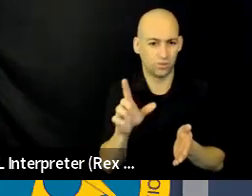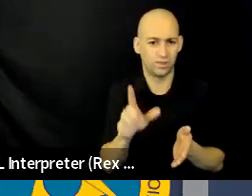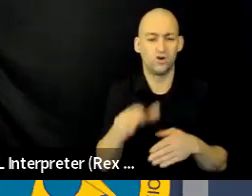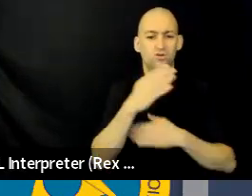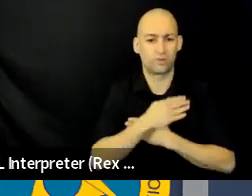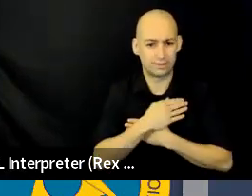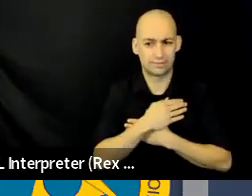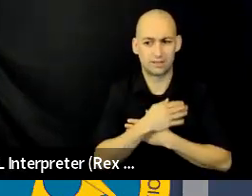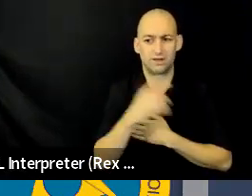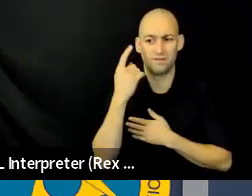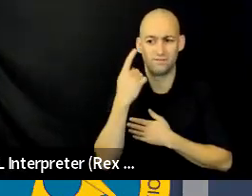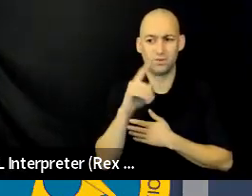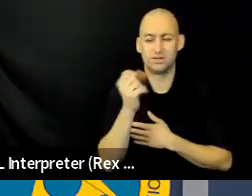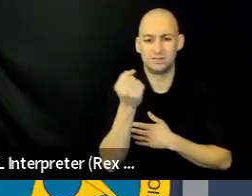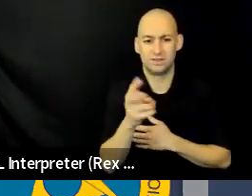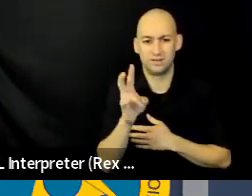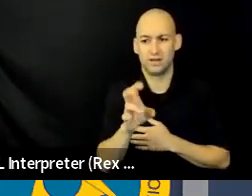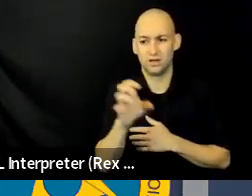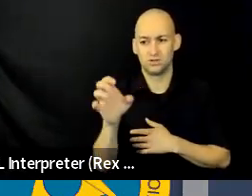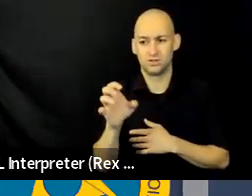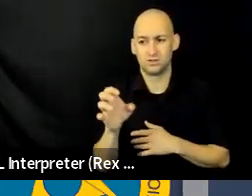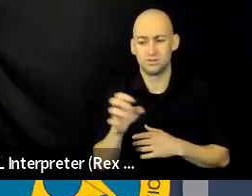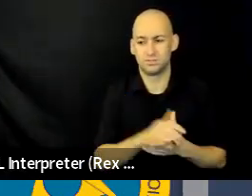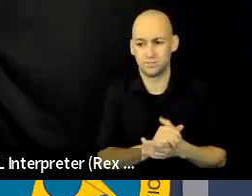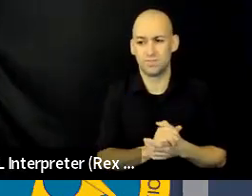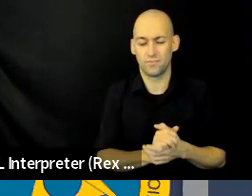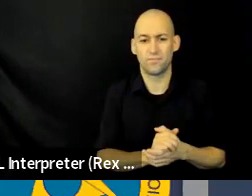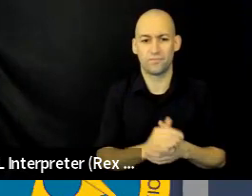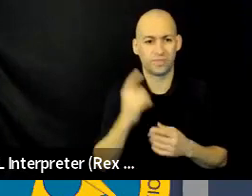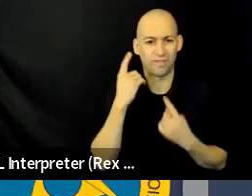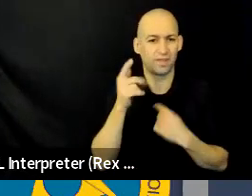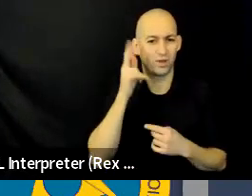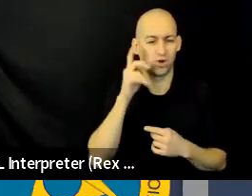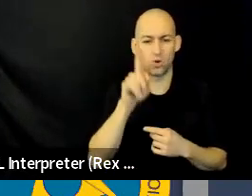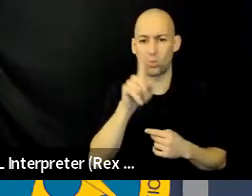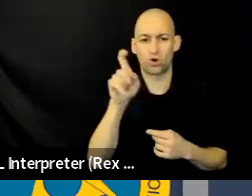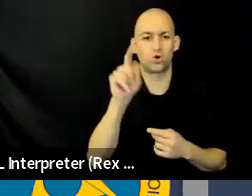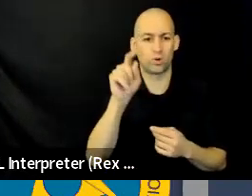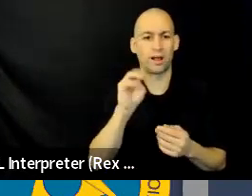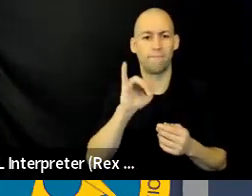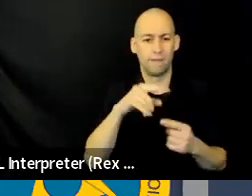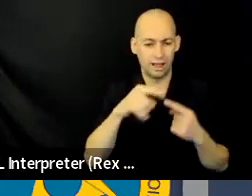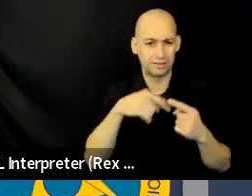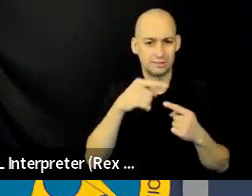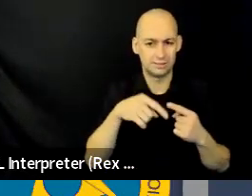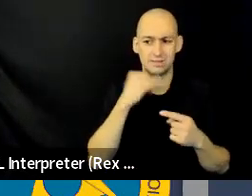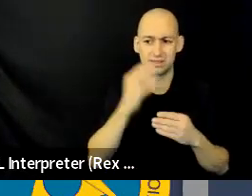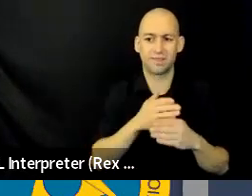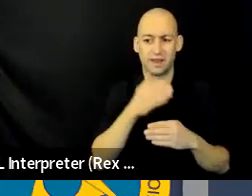rest I for think we heard it was 1,700 120 miles away. hardworking truckers Yes, a day? it's, I think we heard it was 120 miles away was the next